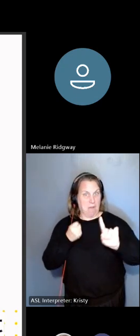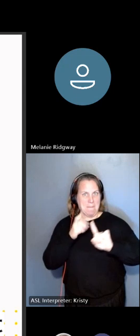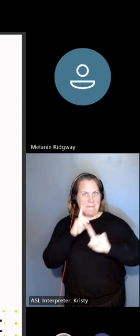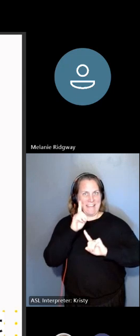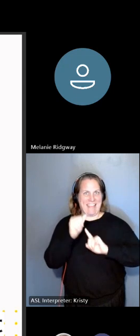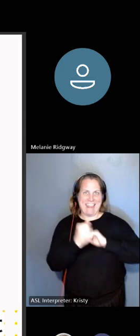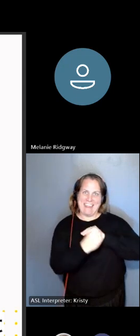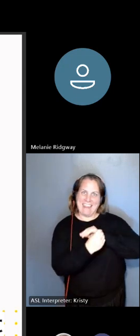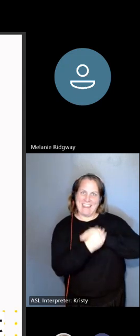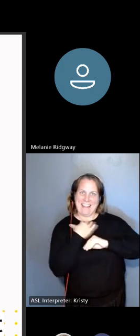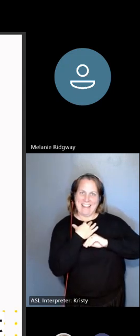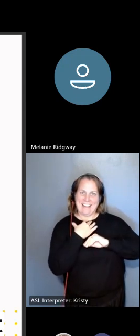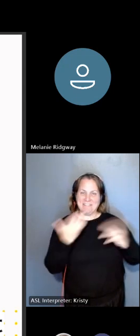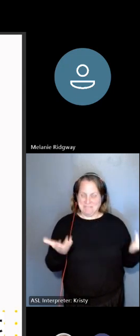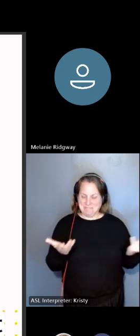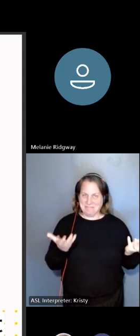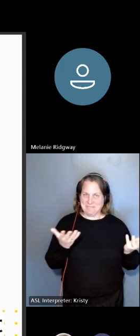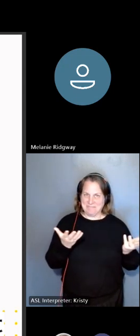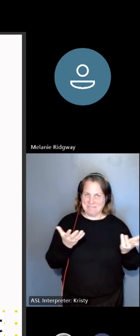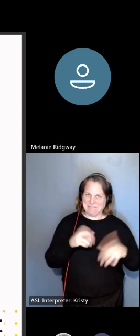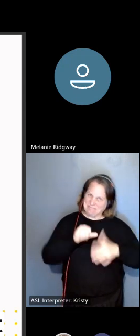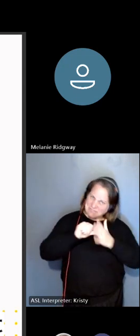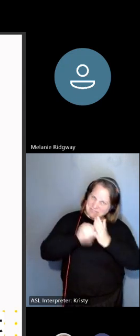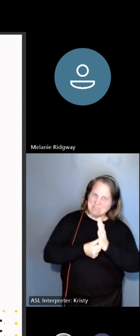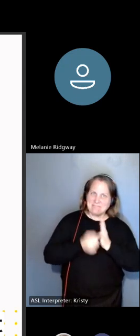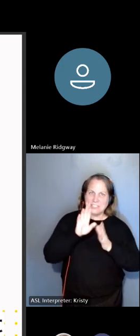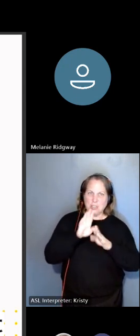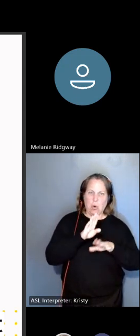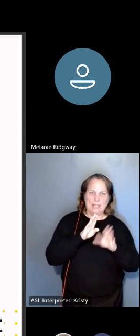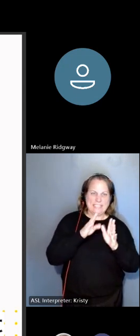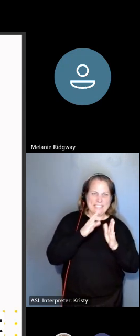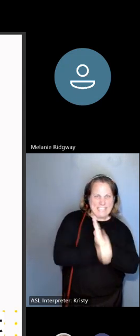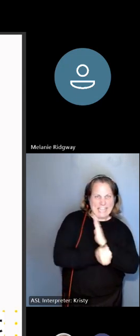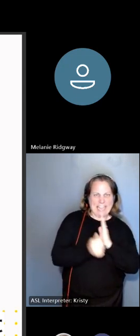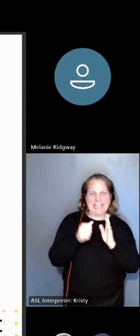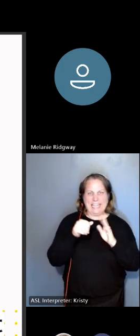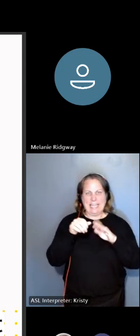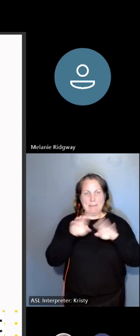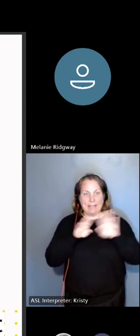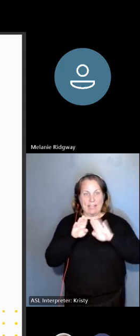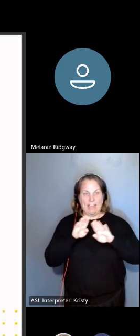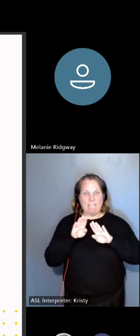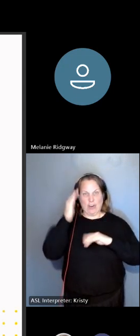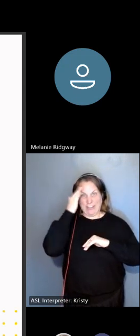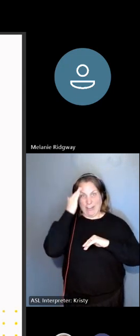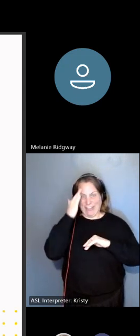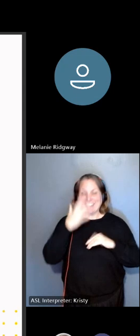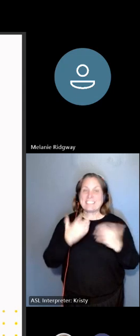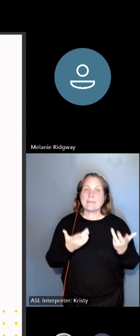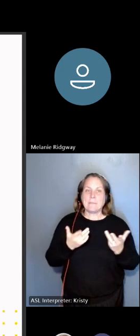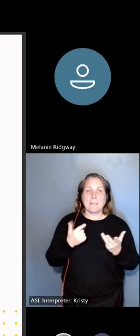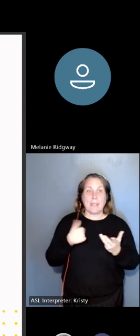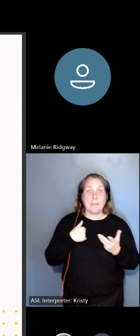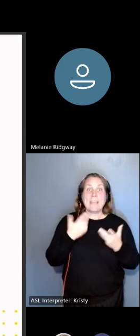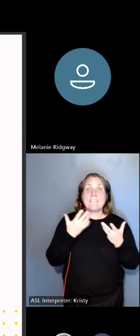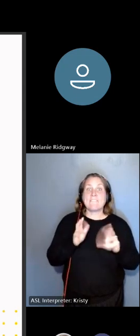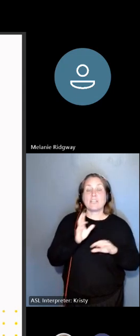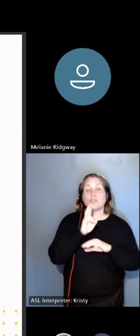or behavior. I have extracted this concept from a